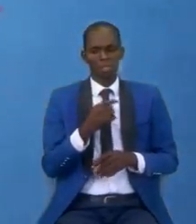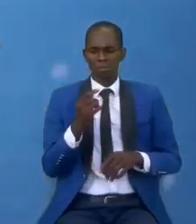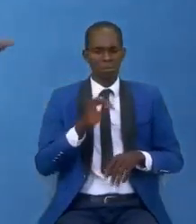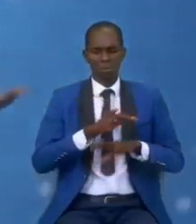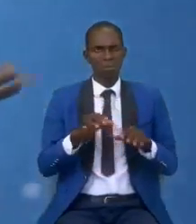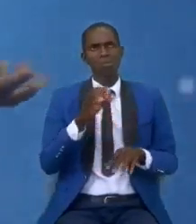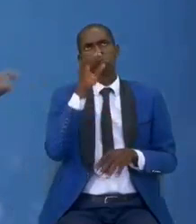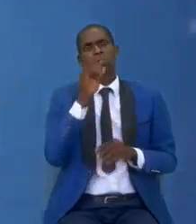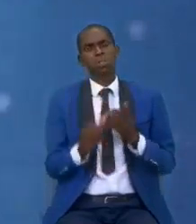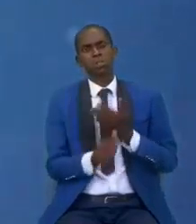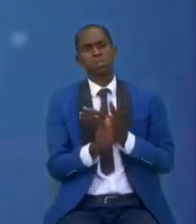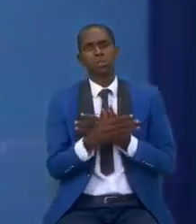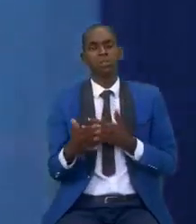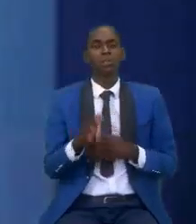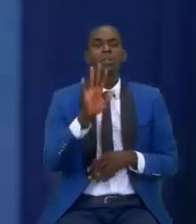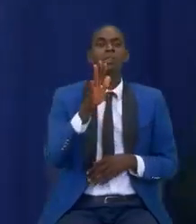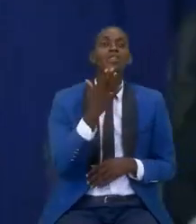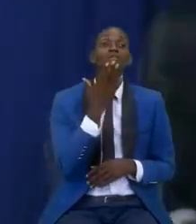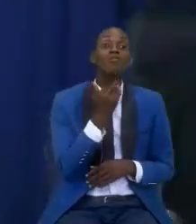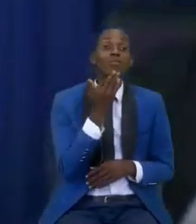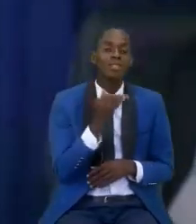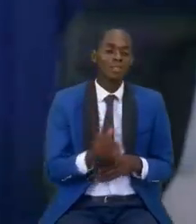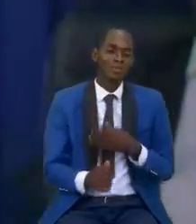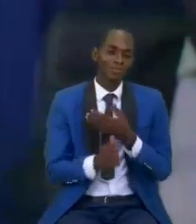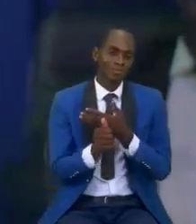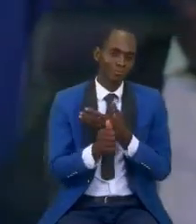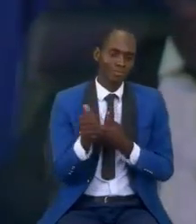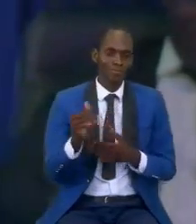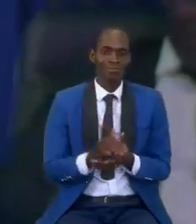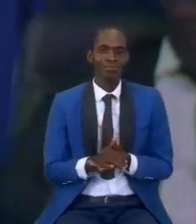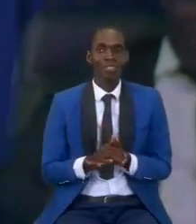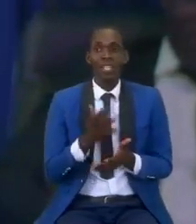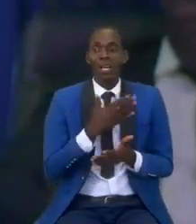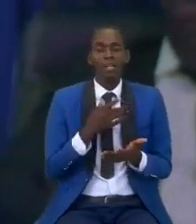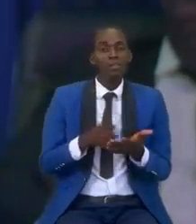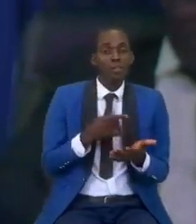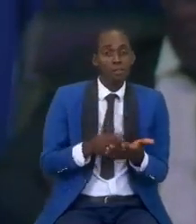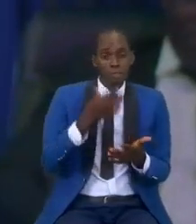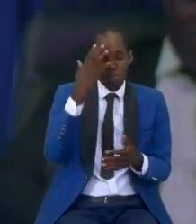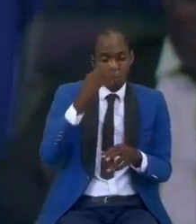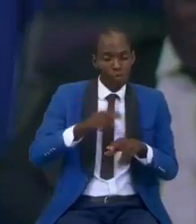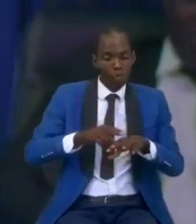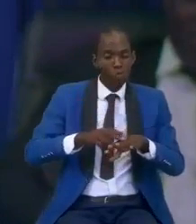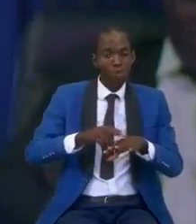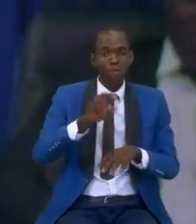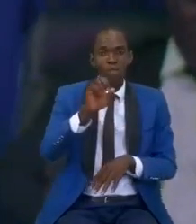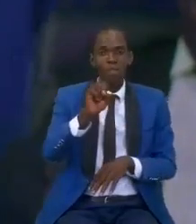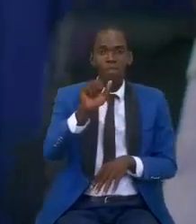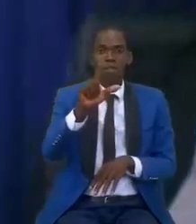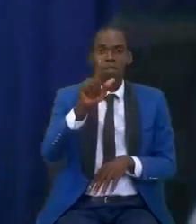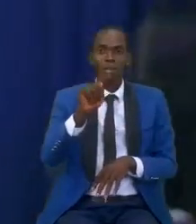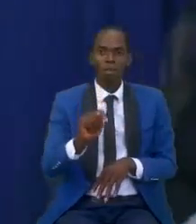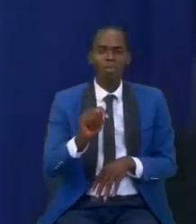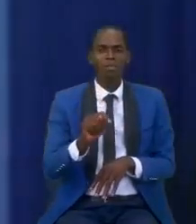And sometimes even salt, they say that thing. I didn't understand that before. They say that thing is deadly. And all